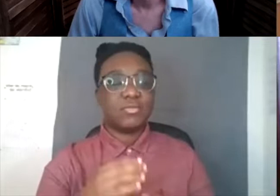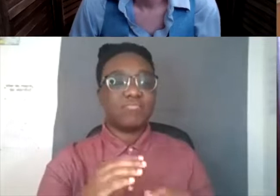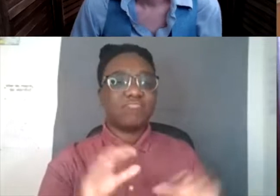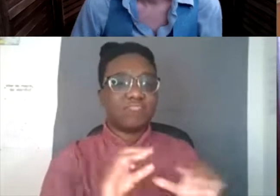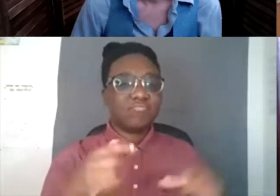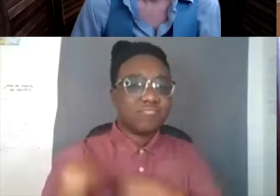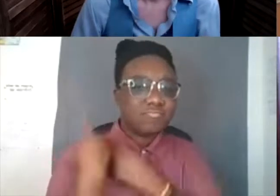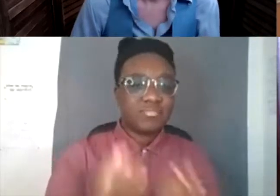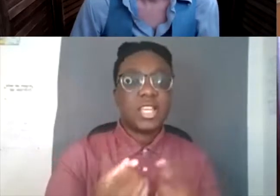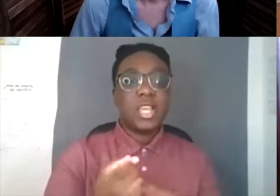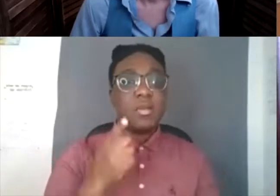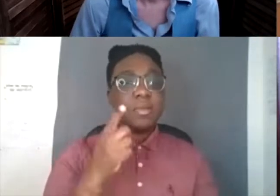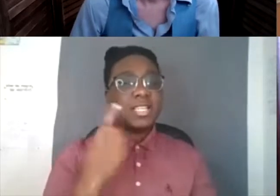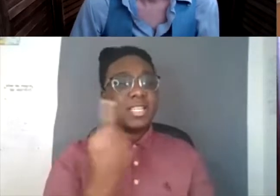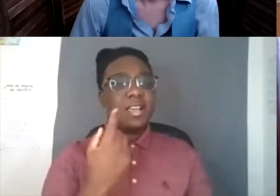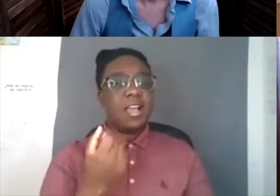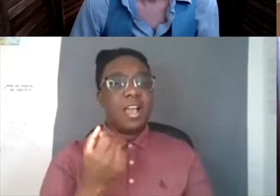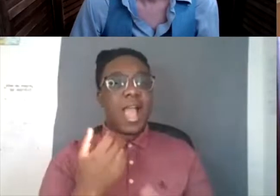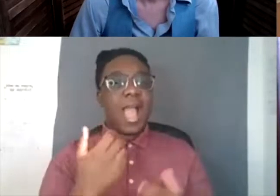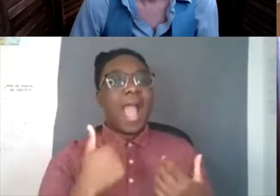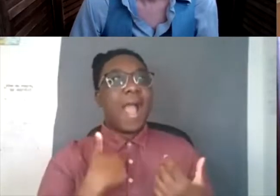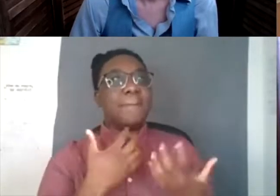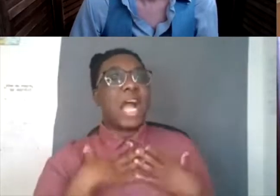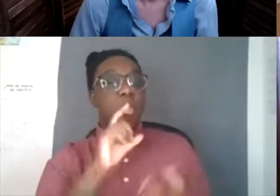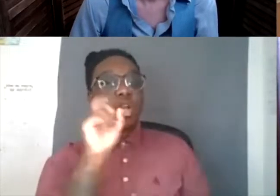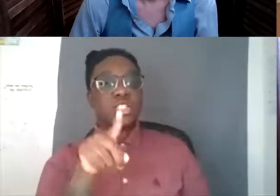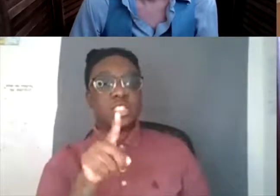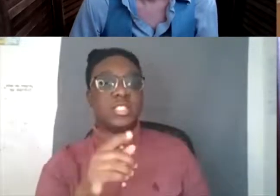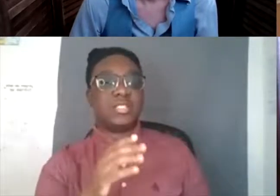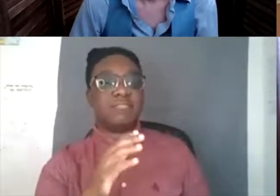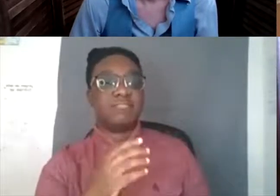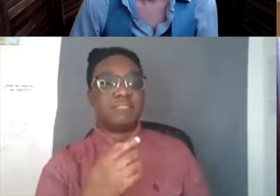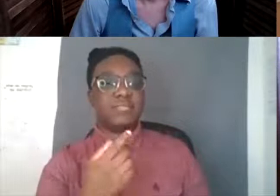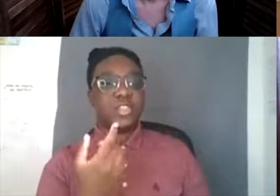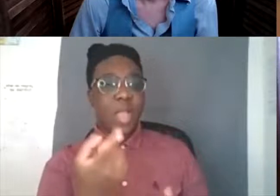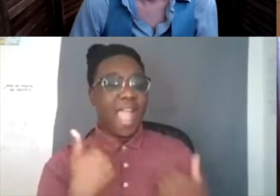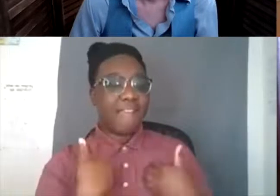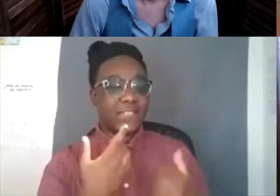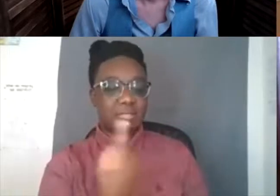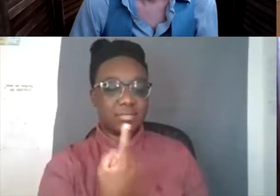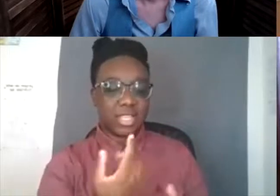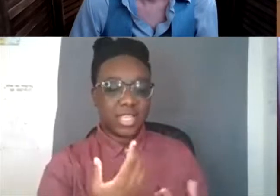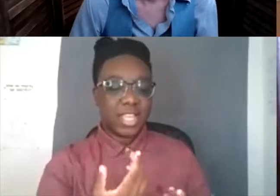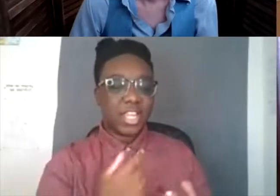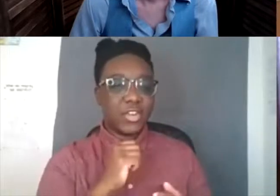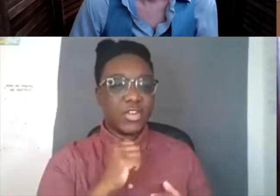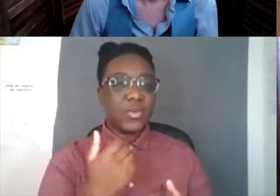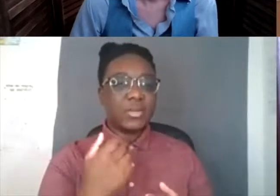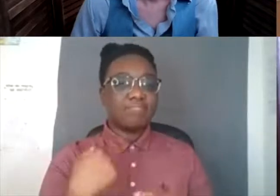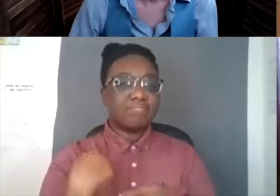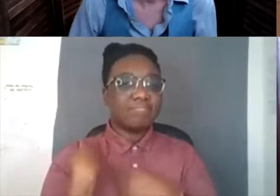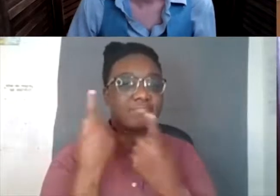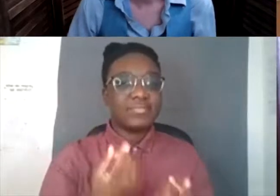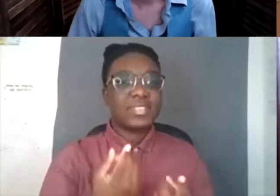don't get to speak about very often, because maybe it's something that hasn't rerun, or it's a play that's gone that we haven't seen. But is there something that you're